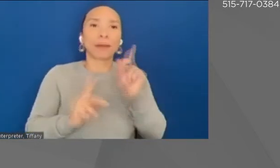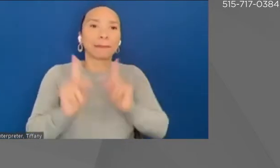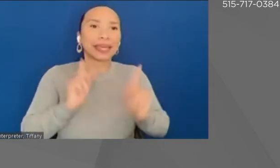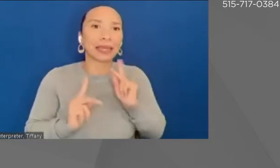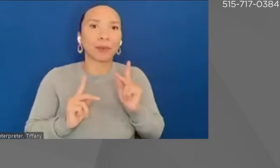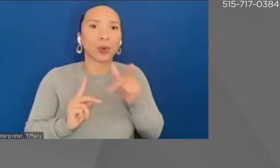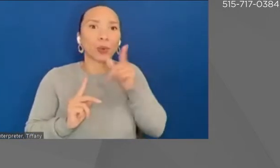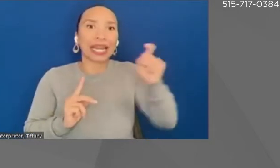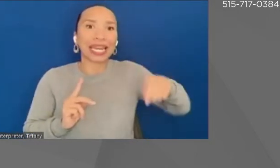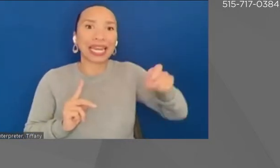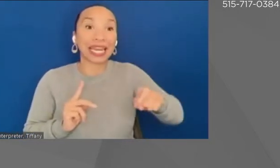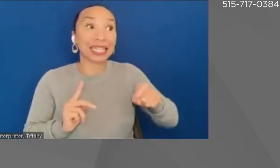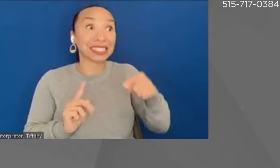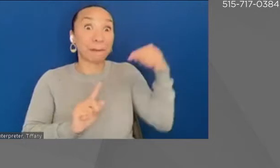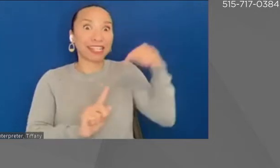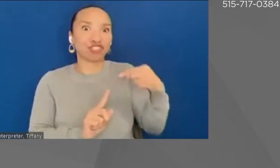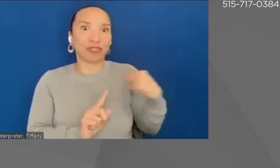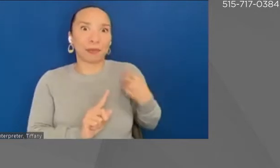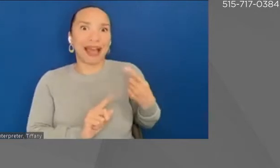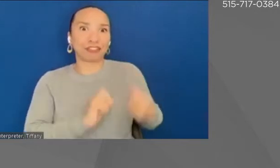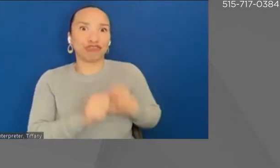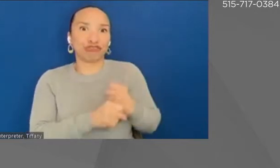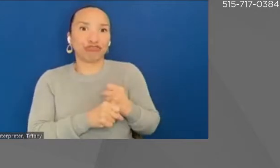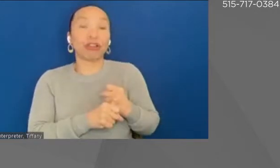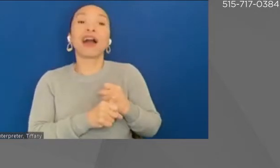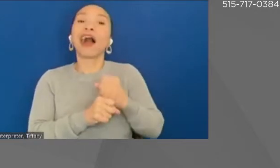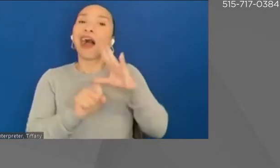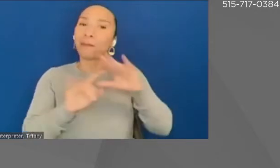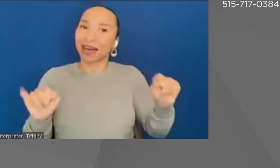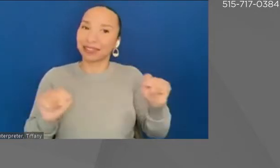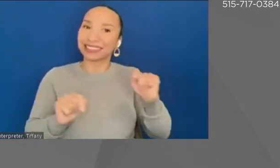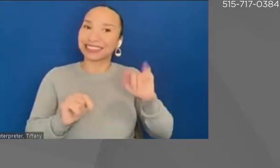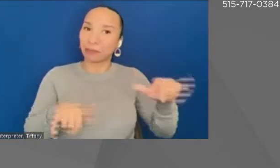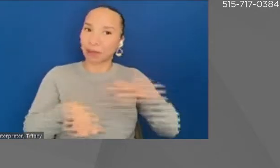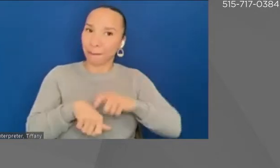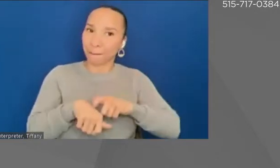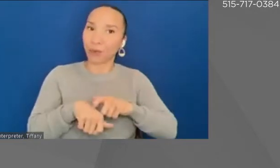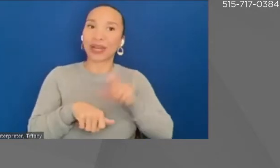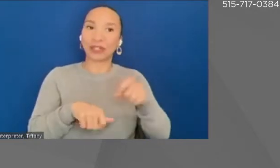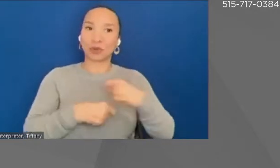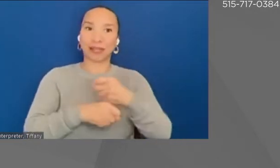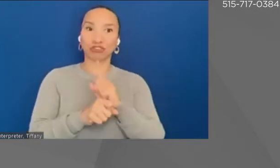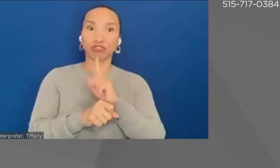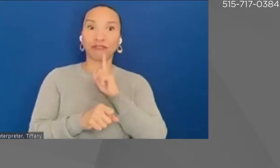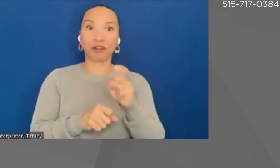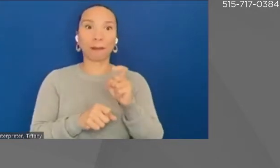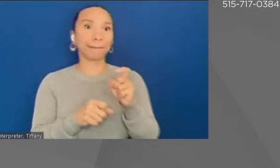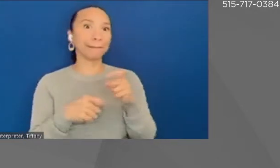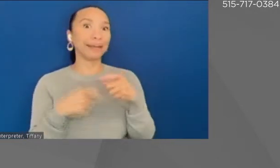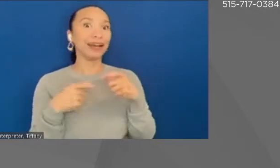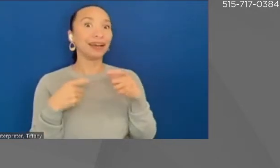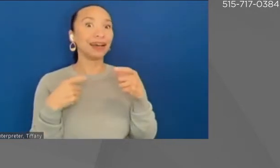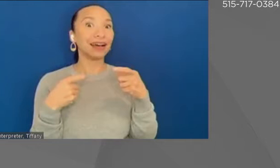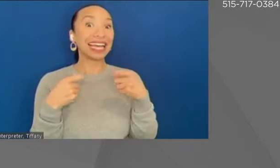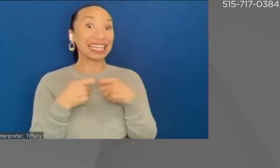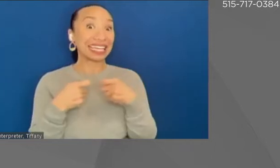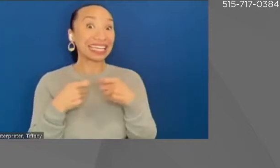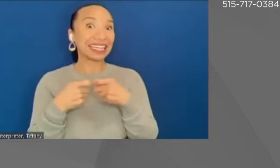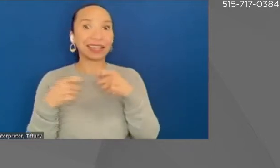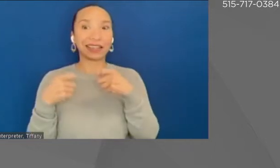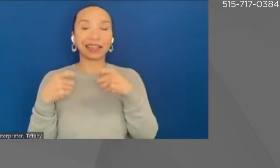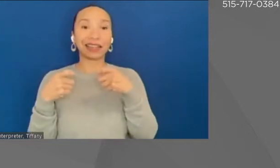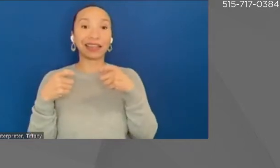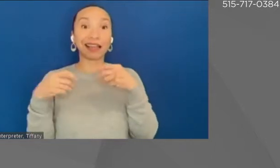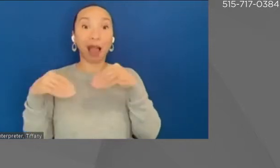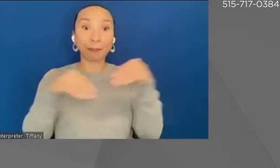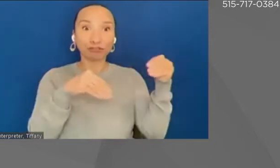this past year. With that said, we also need to make sure from an e-commerce standpoint that we are also accommodating the dietary